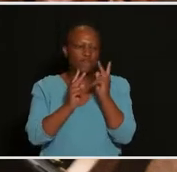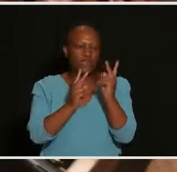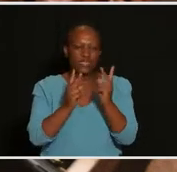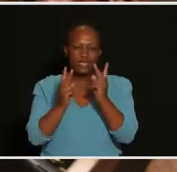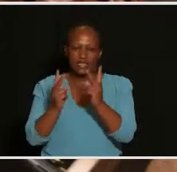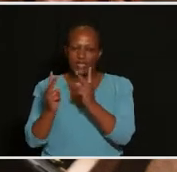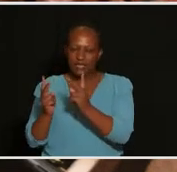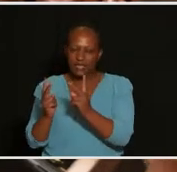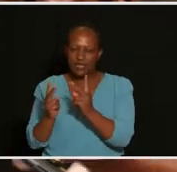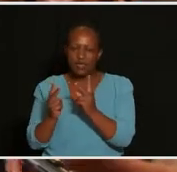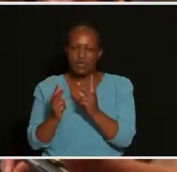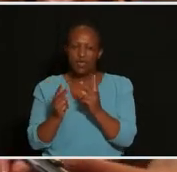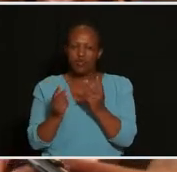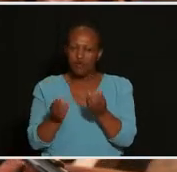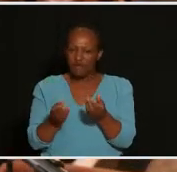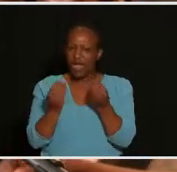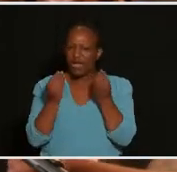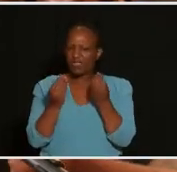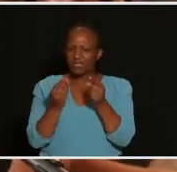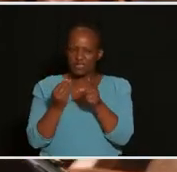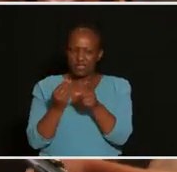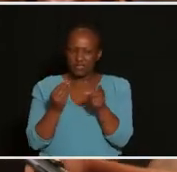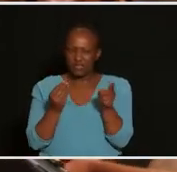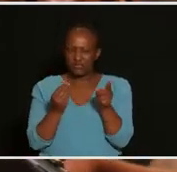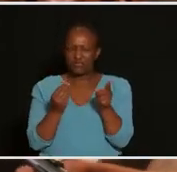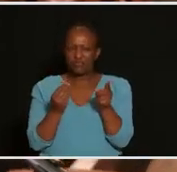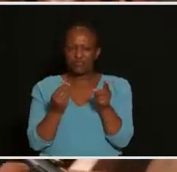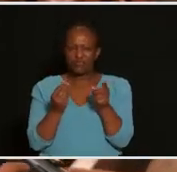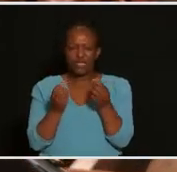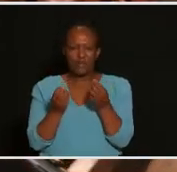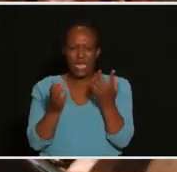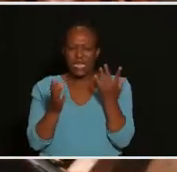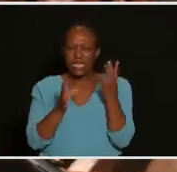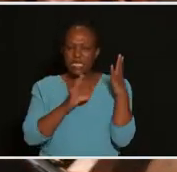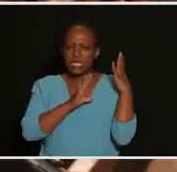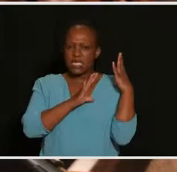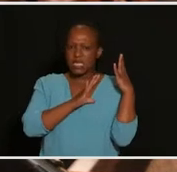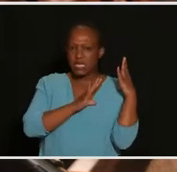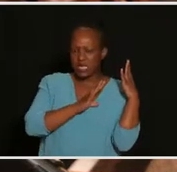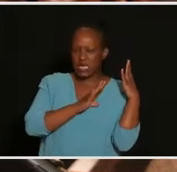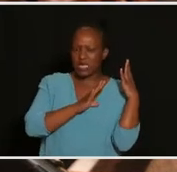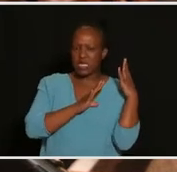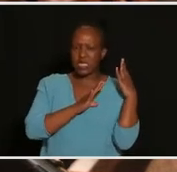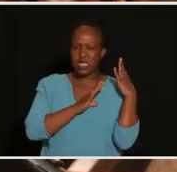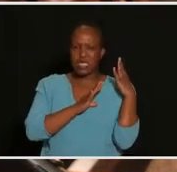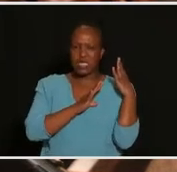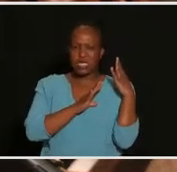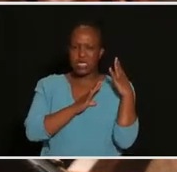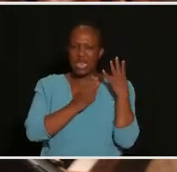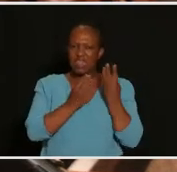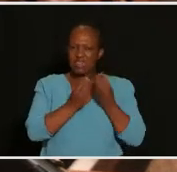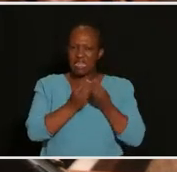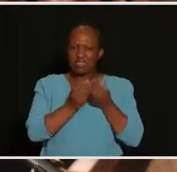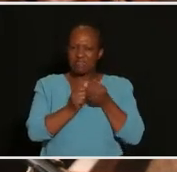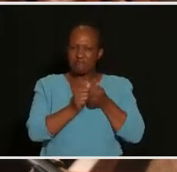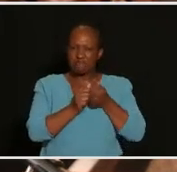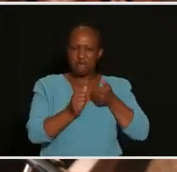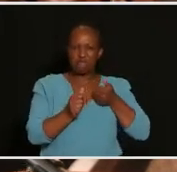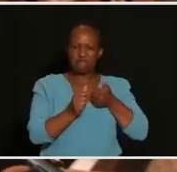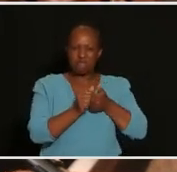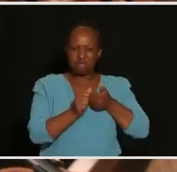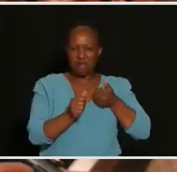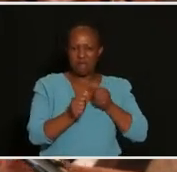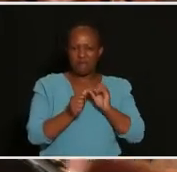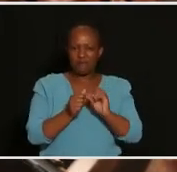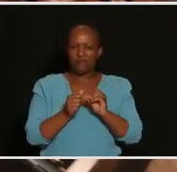most of the time you'll find that they're having a backlog outstanding submissions because of